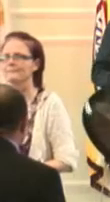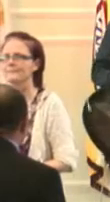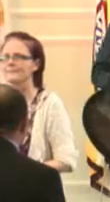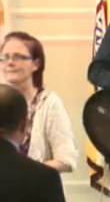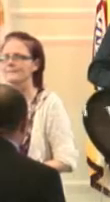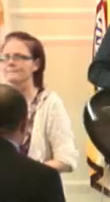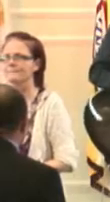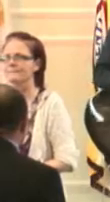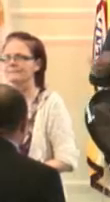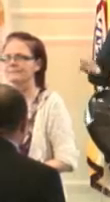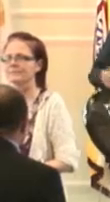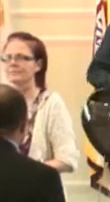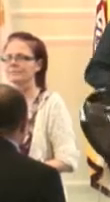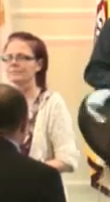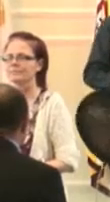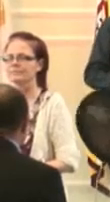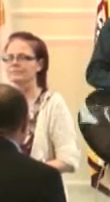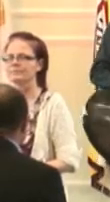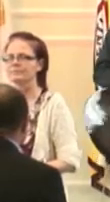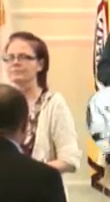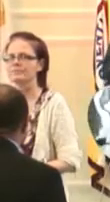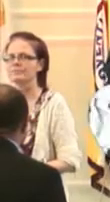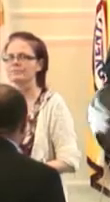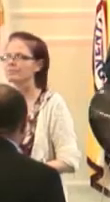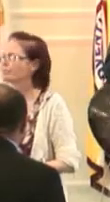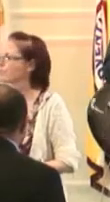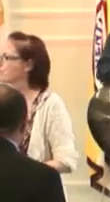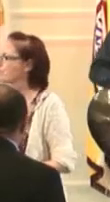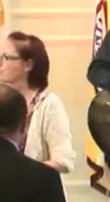but it's still good.